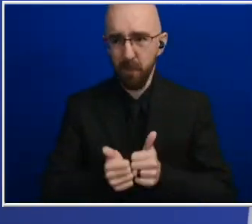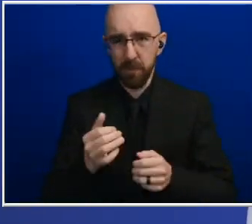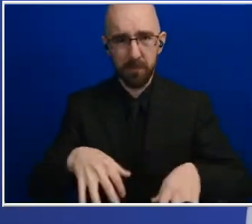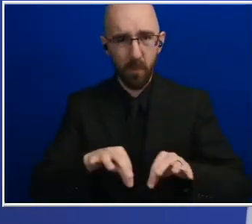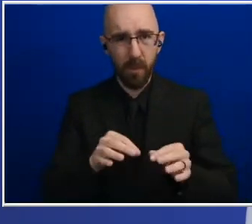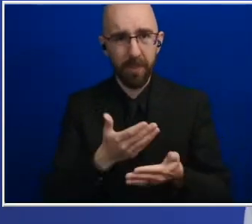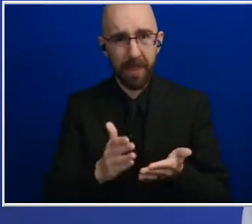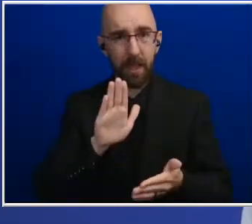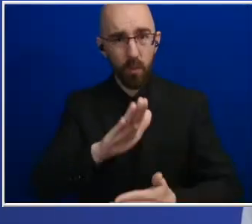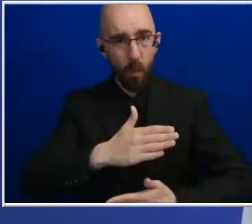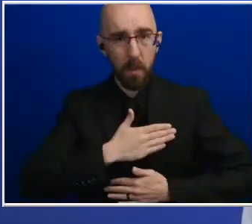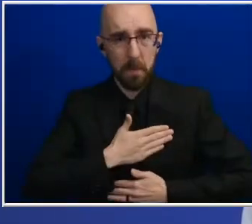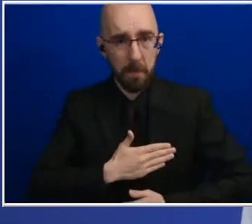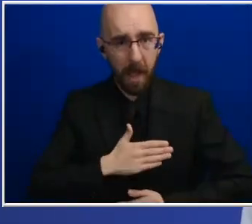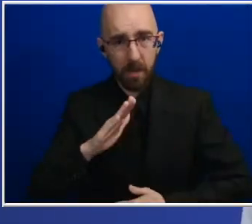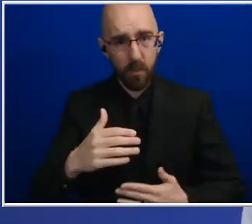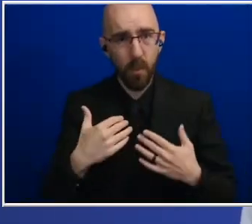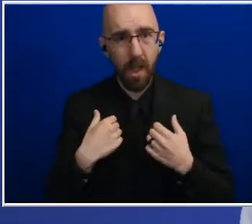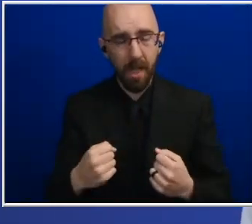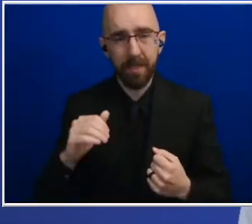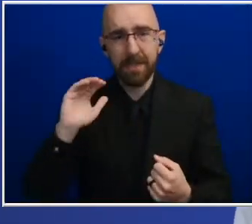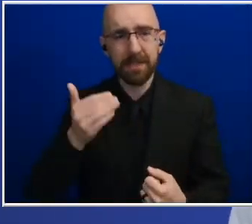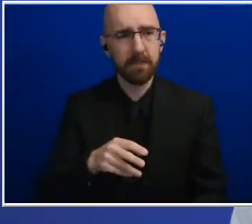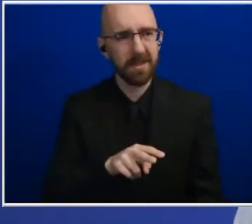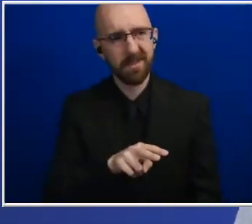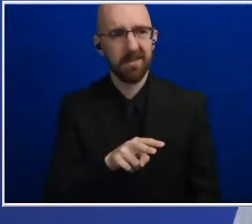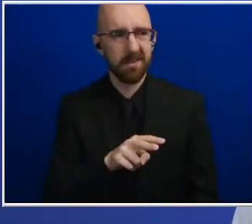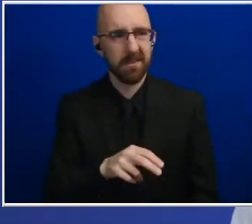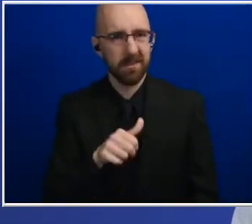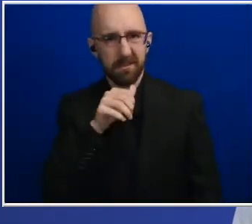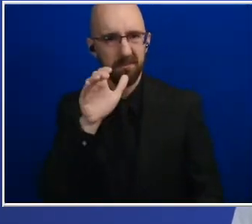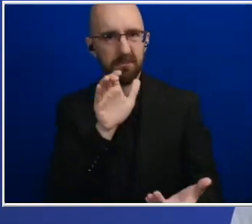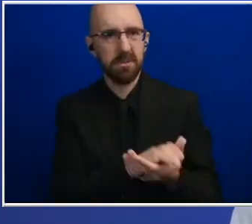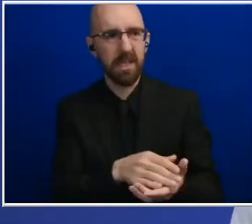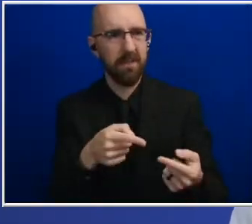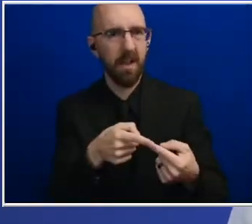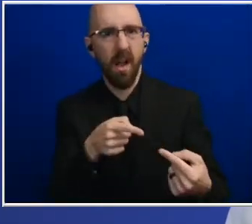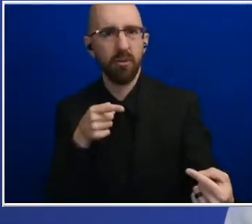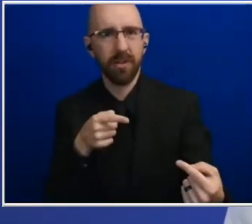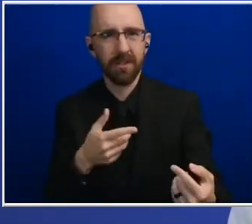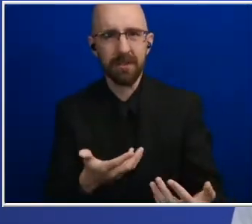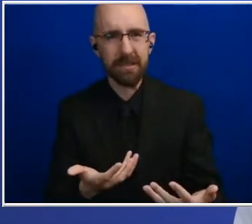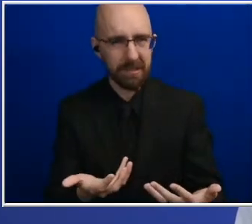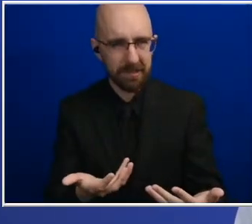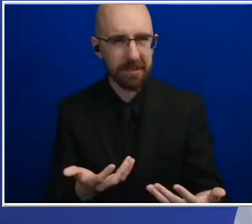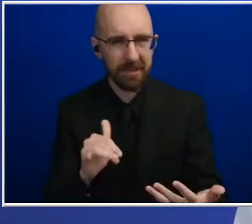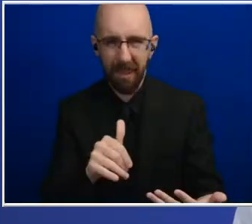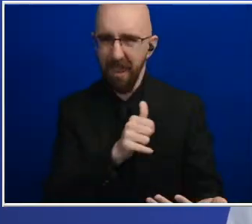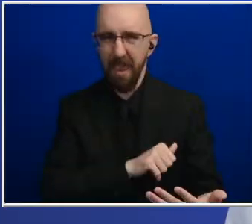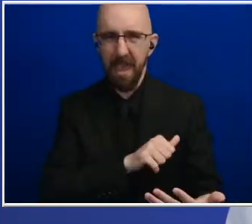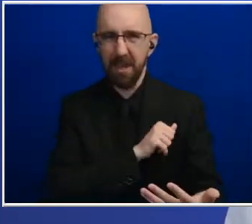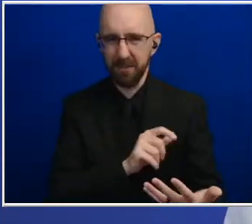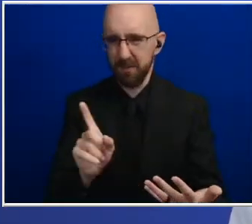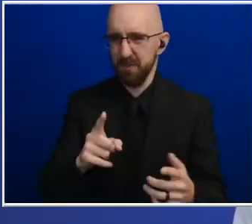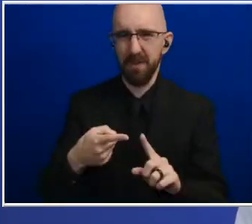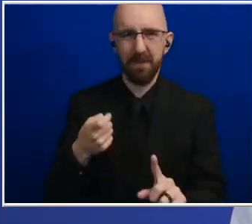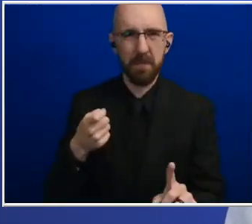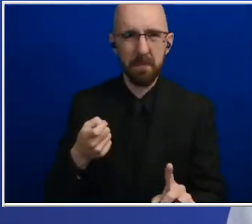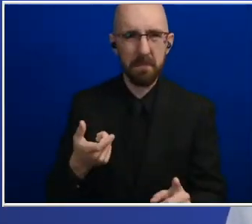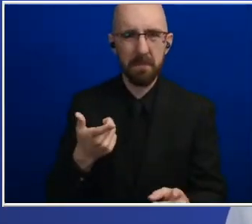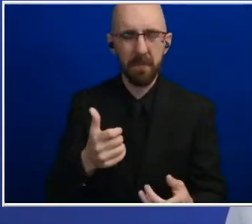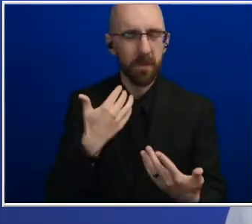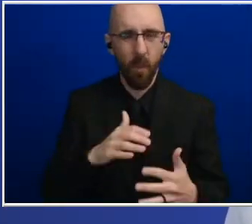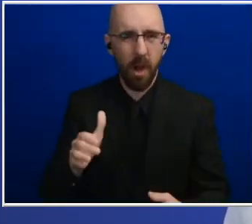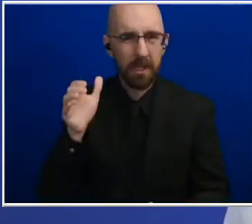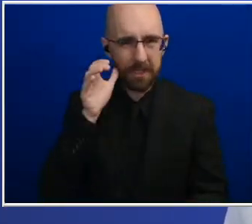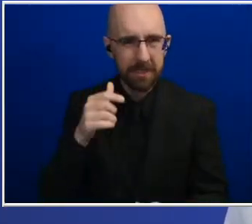health, it seems to be a contradictory attitude. If you don't want to listen to this because I see it on